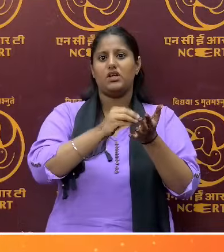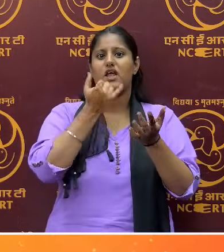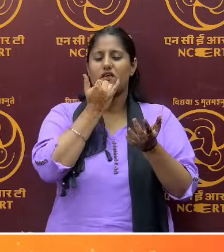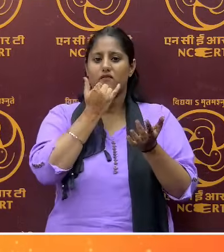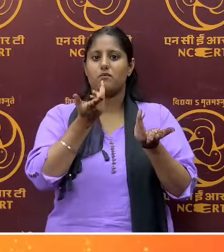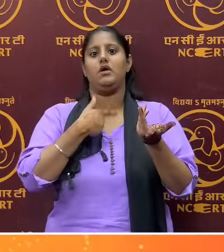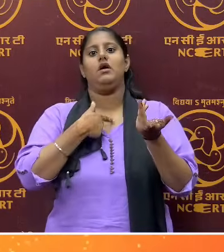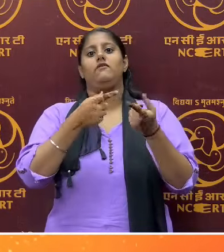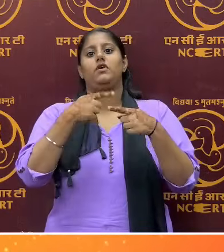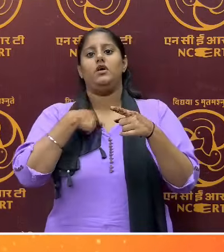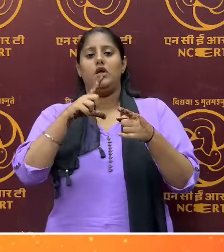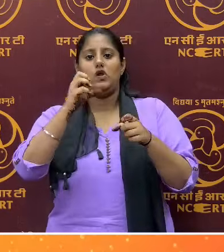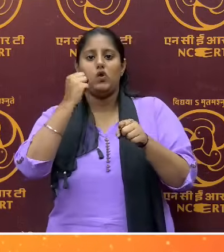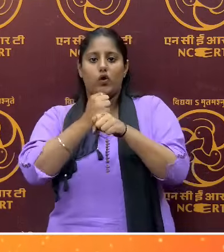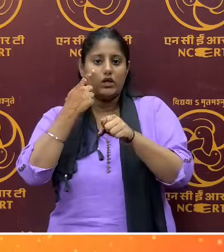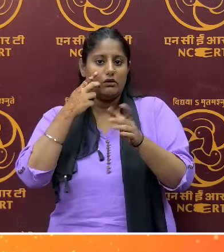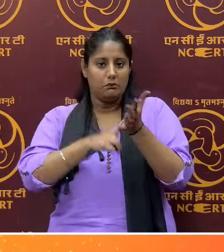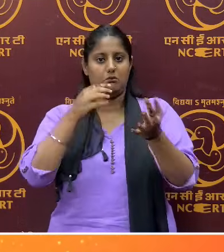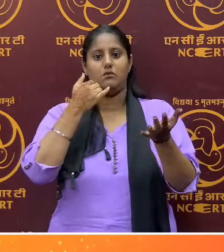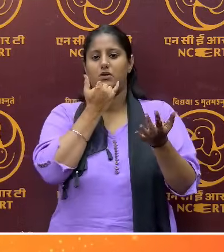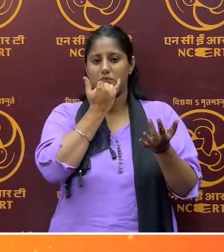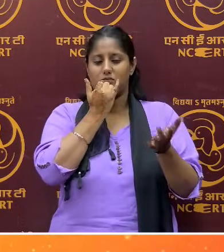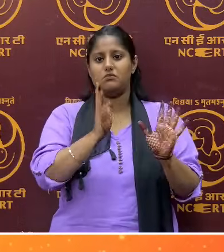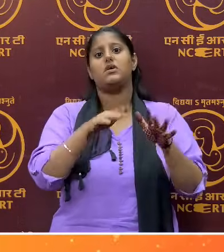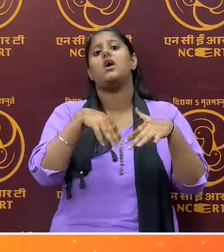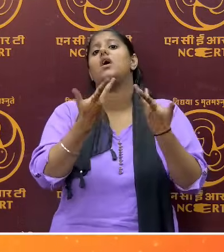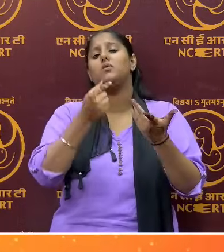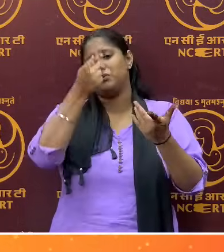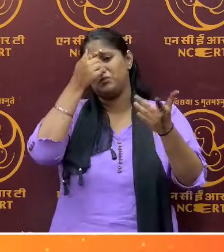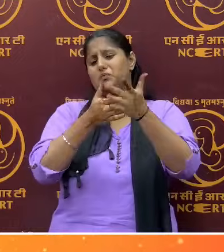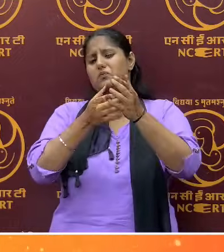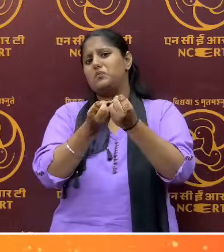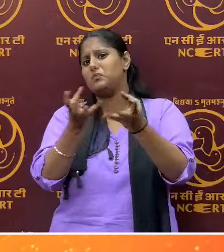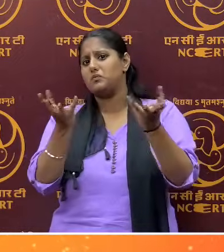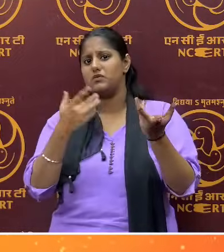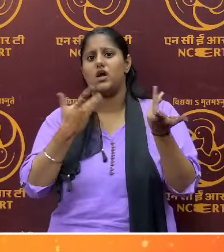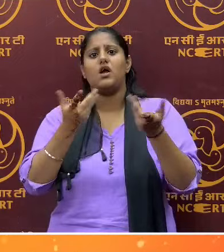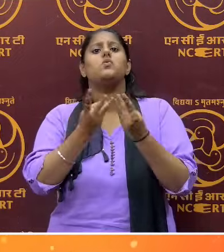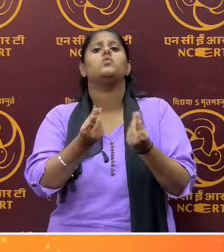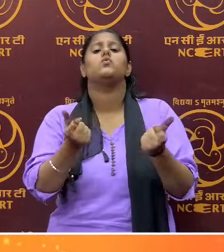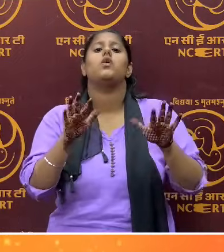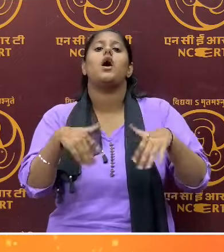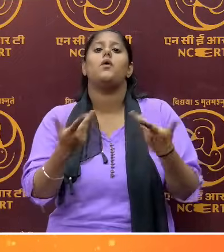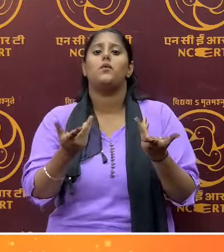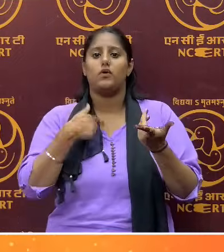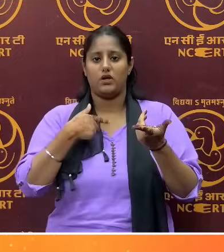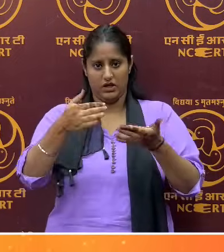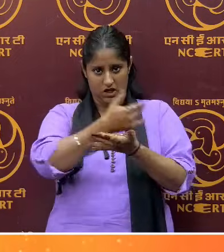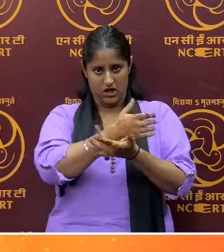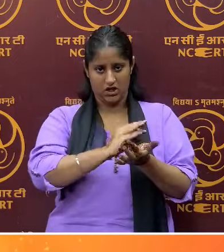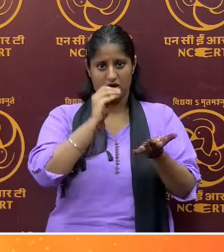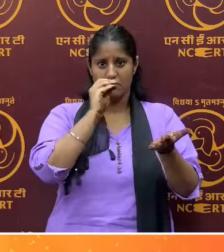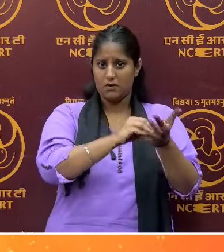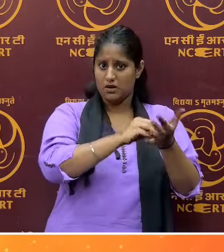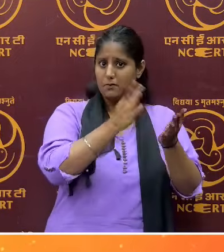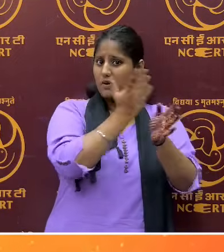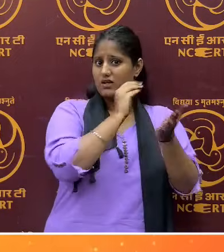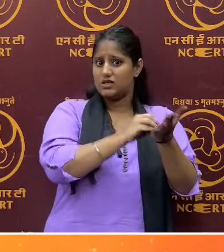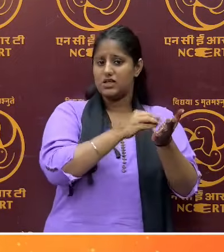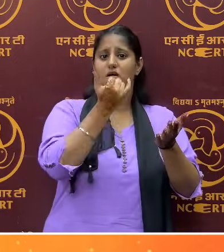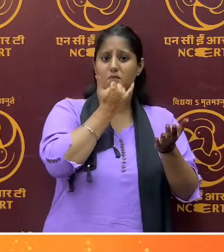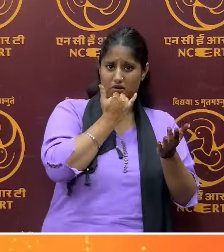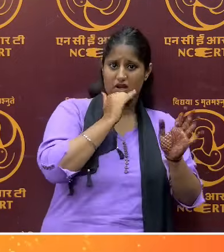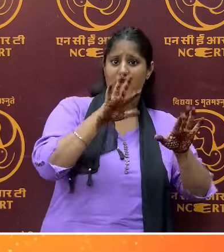to log in, I can't even select my role. So, what are the resolution for the same? Is the data they have entered incorrect,